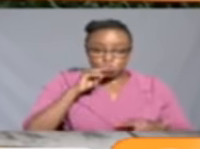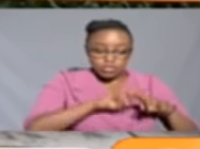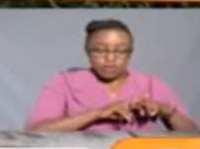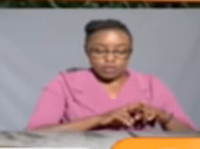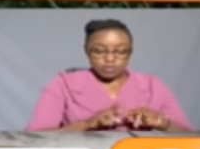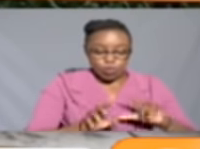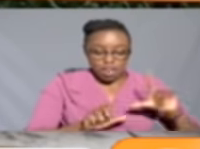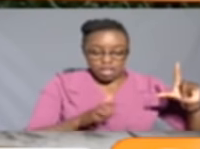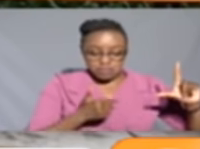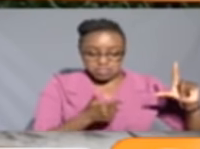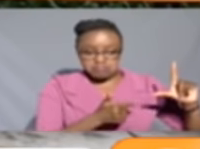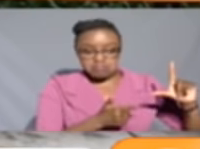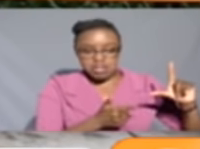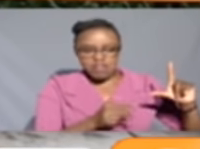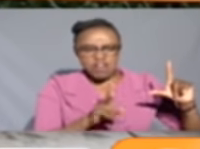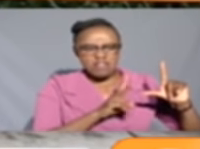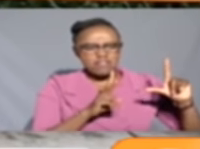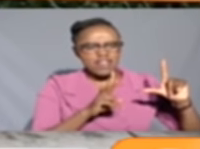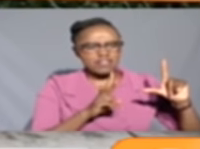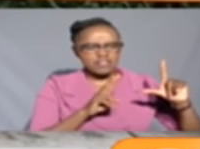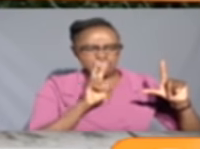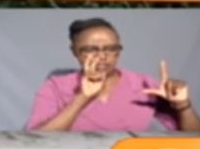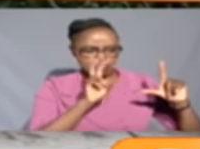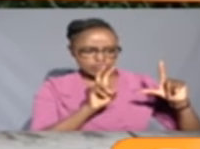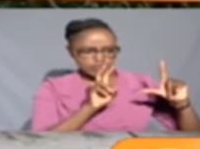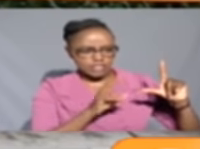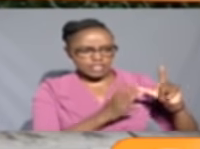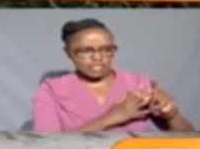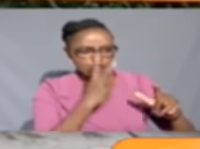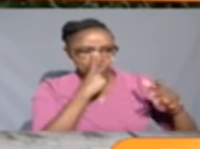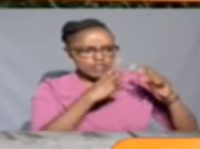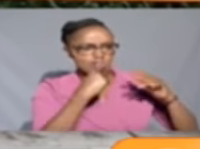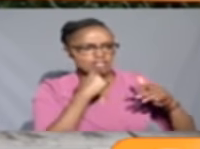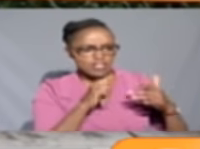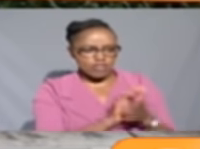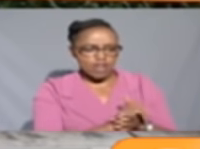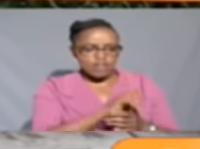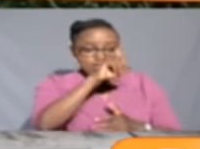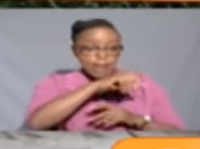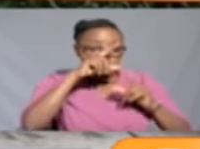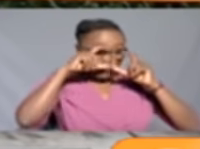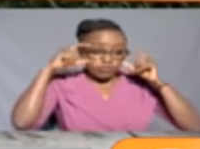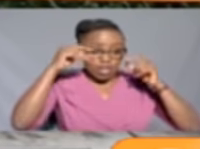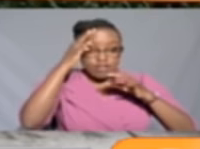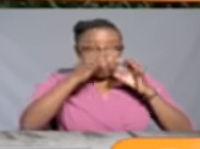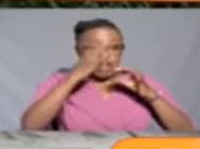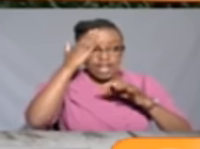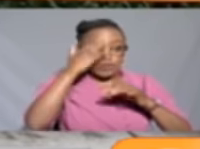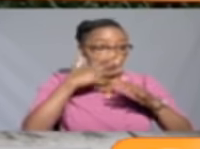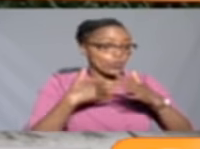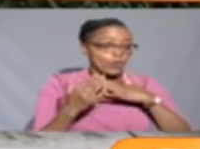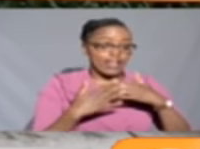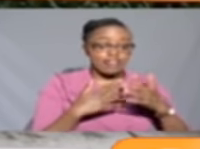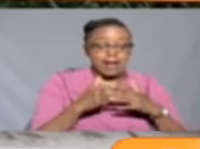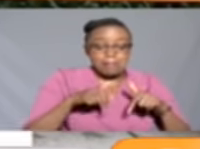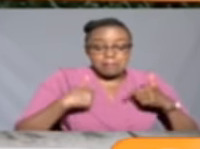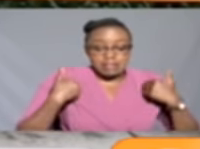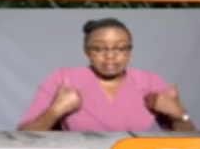my left. He was very vicious. He said they should blindfold me if I know too much about where I'm going.